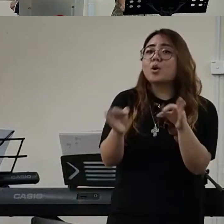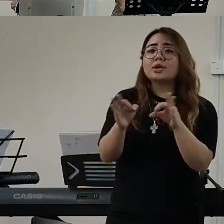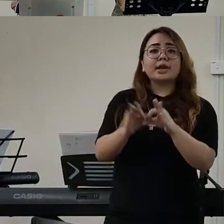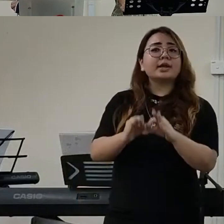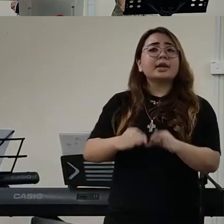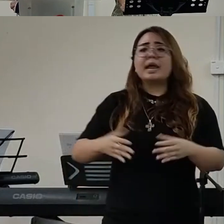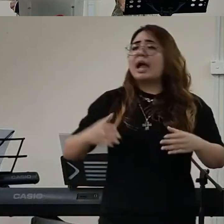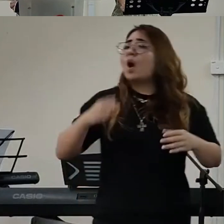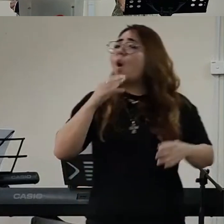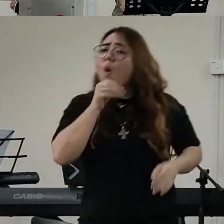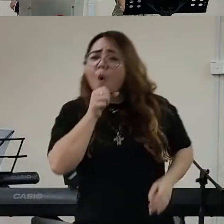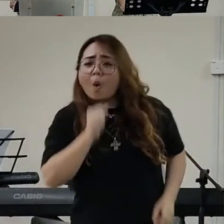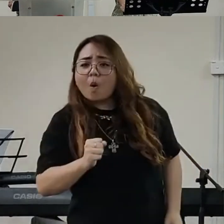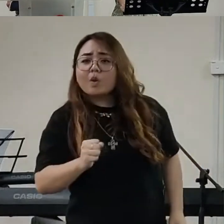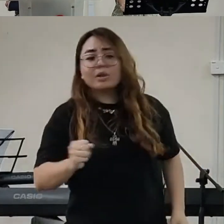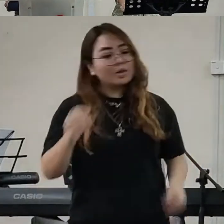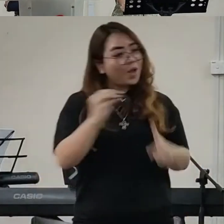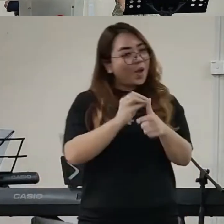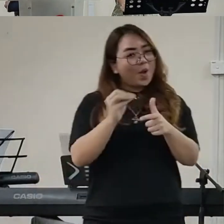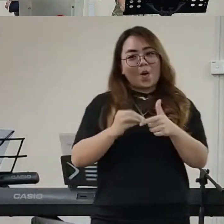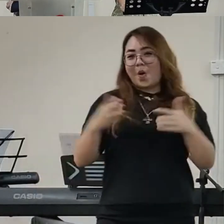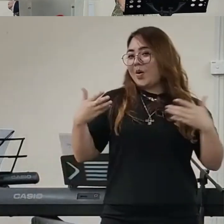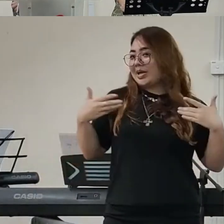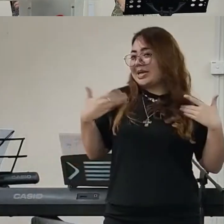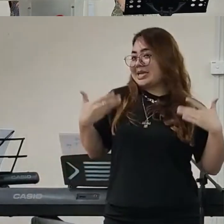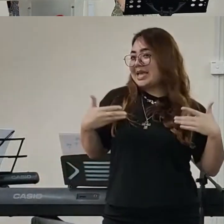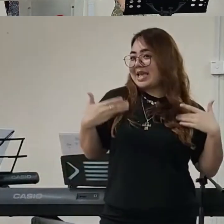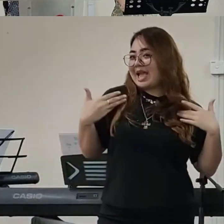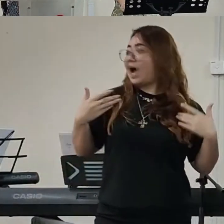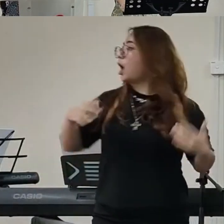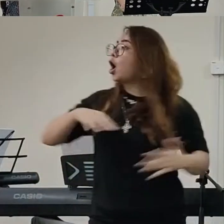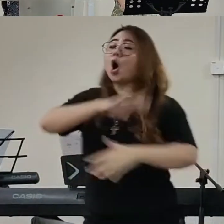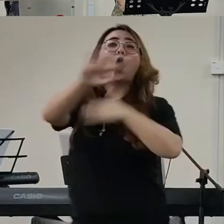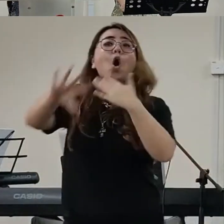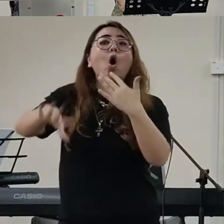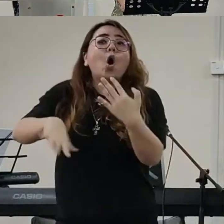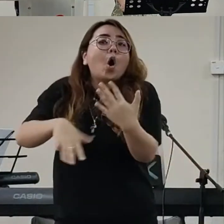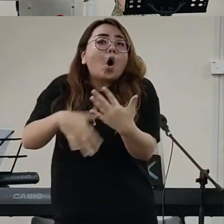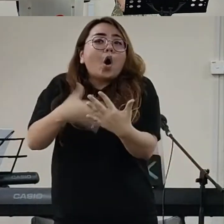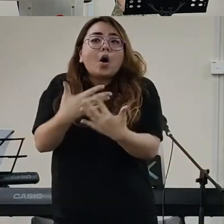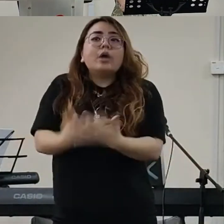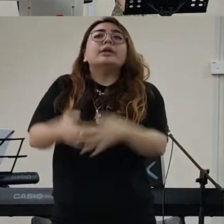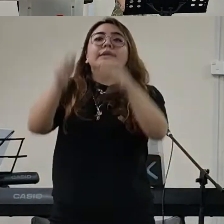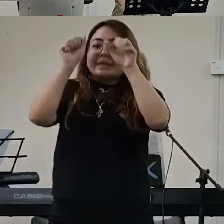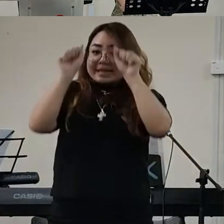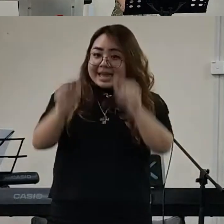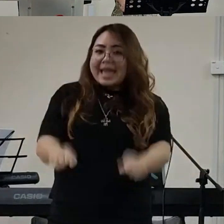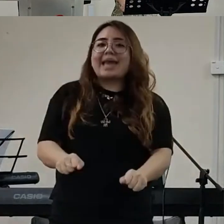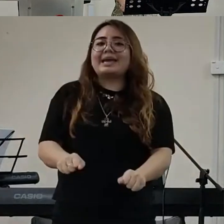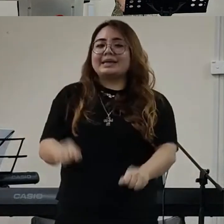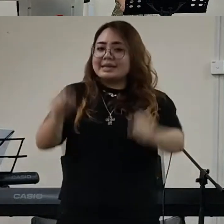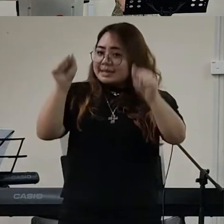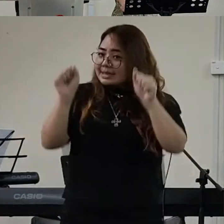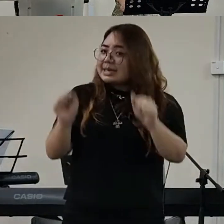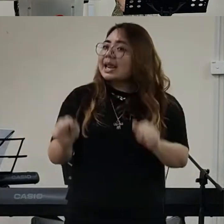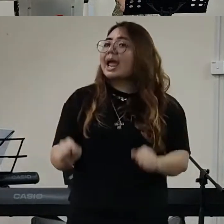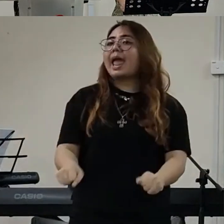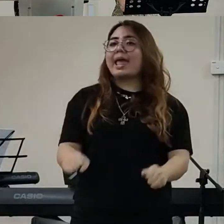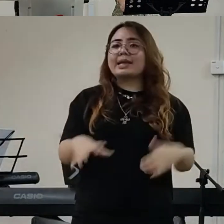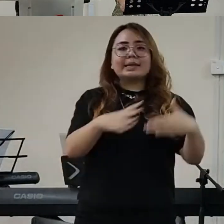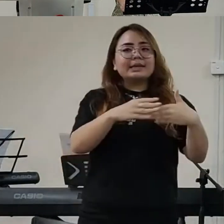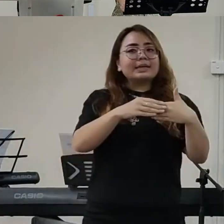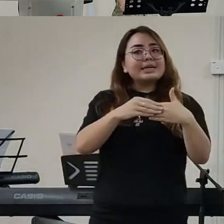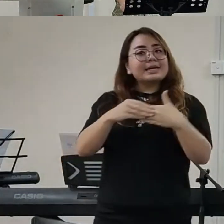As young as Jasher, as old as Auntie Girl, or even older, there's no excuse. Every one of us